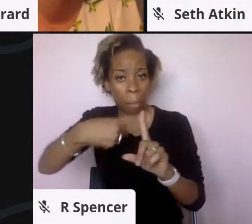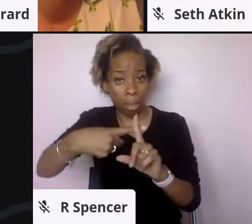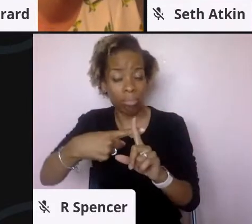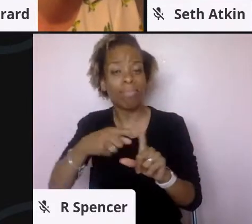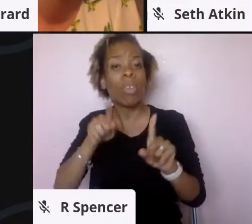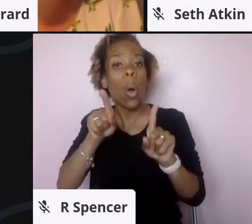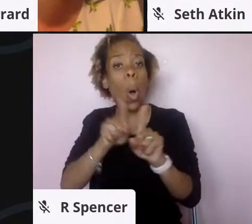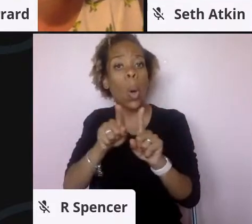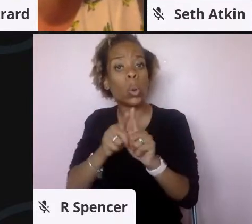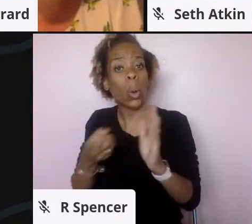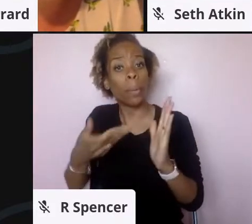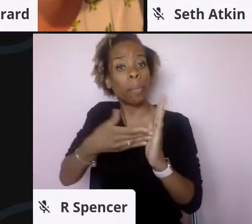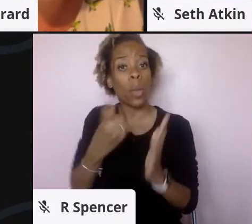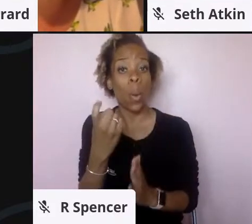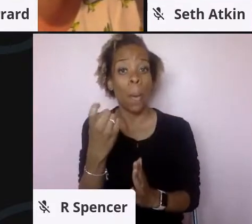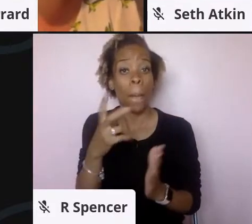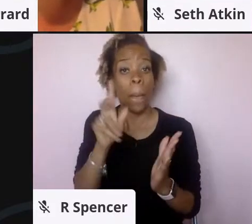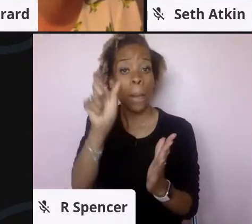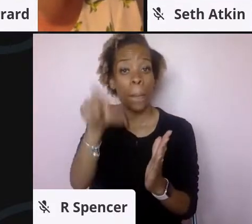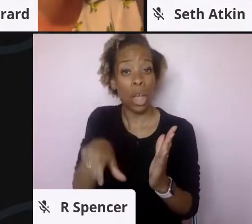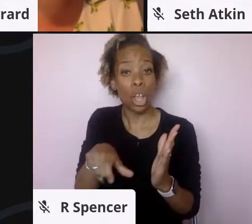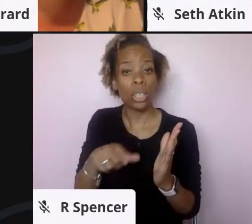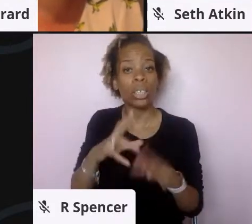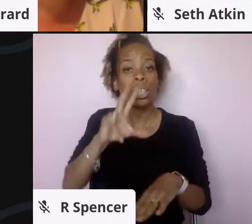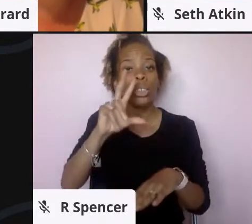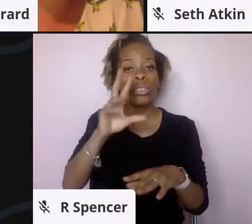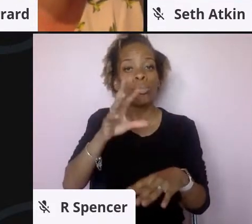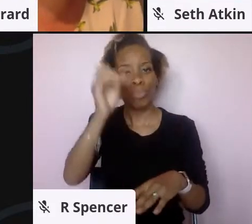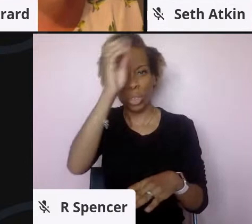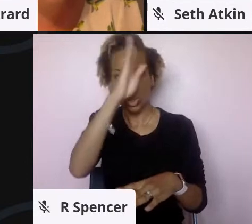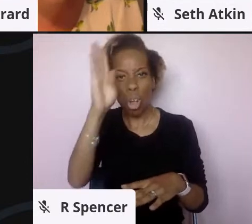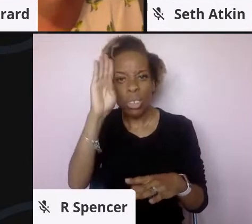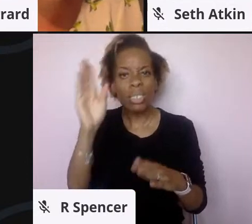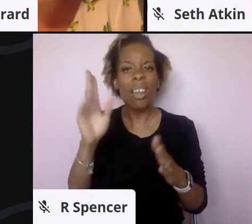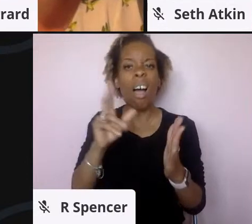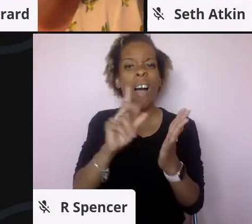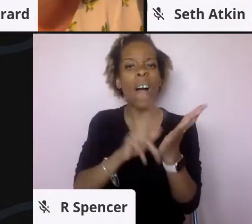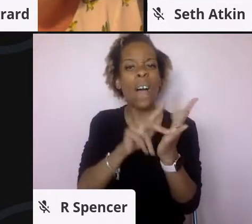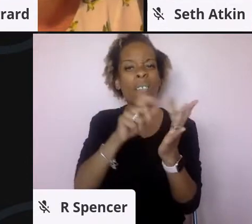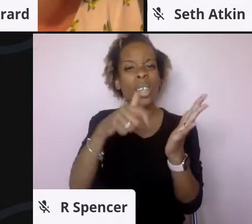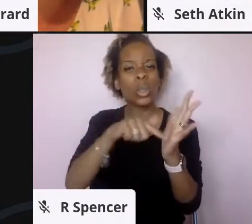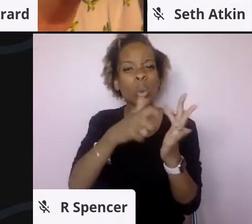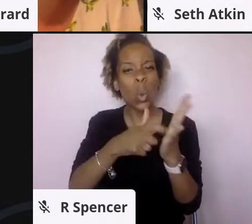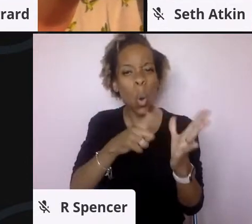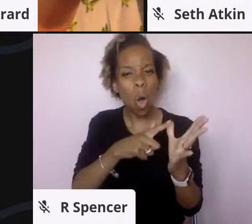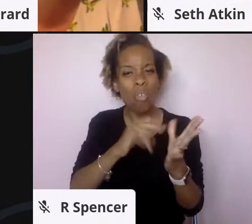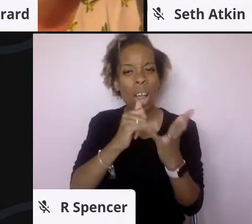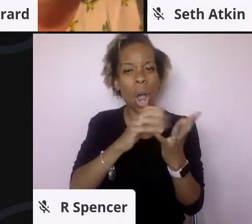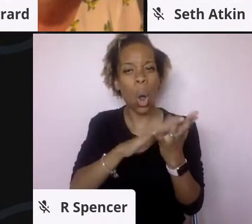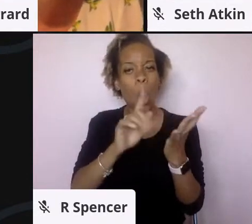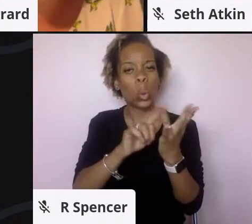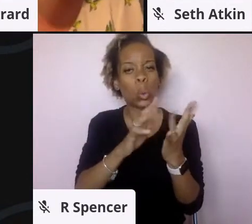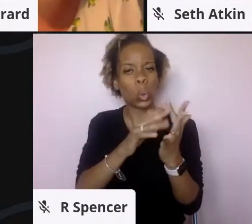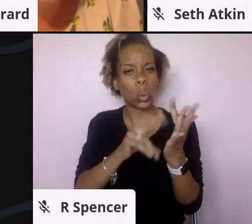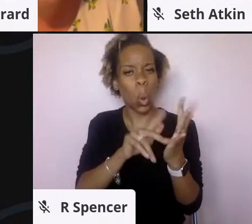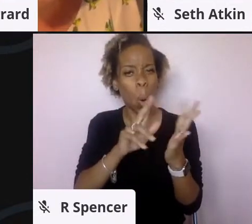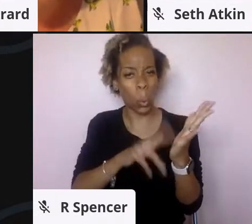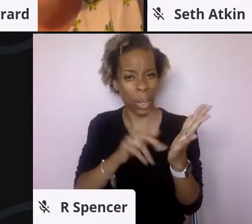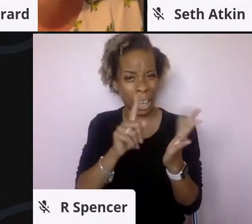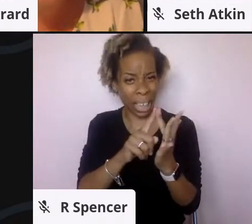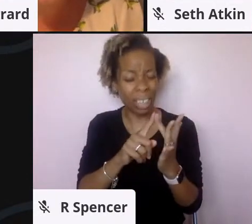is the chair of the Union's Higher Education Committee, as well as our Equality Committee and the Black Member Standing Committee. So lots